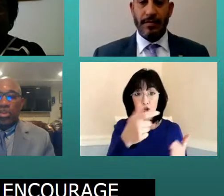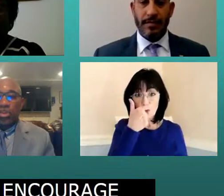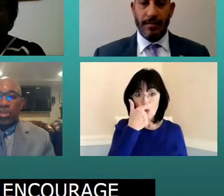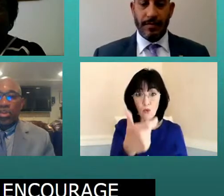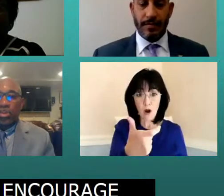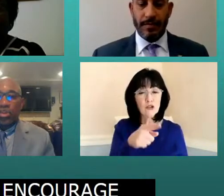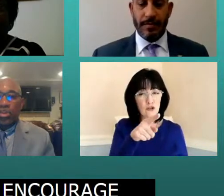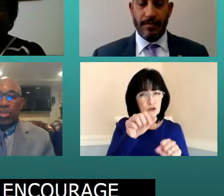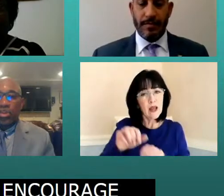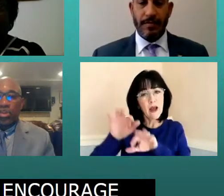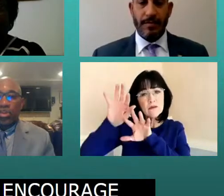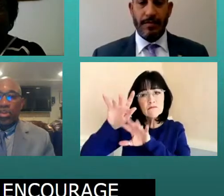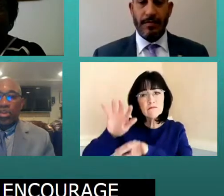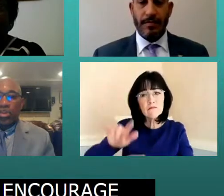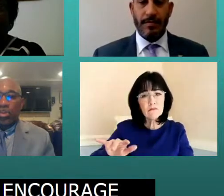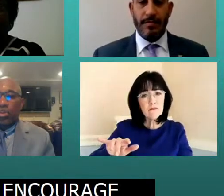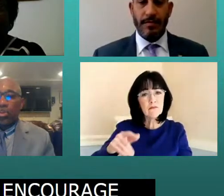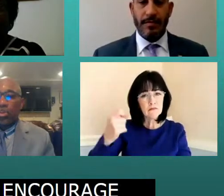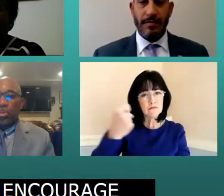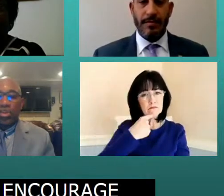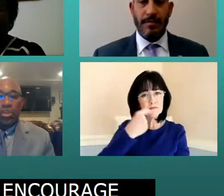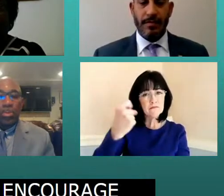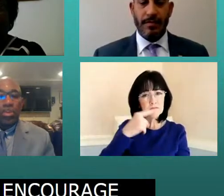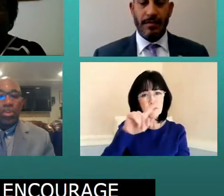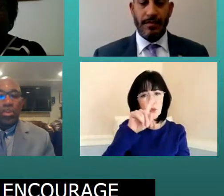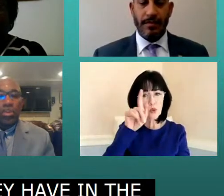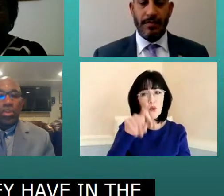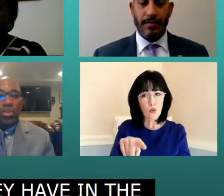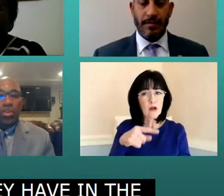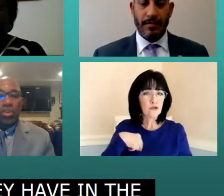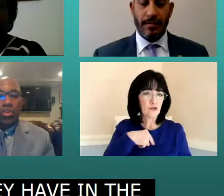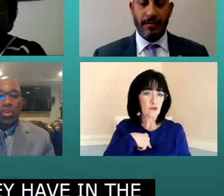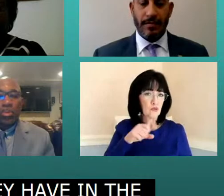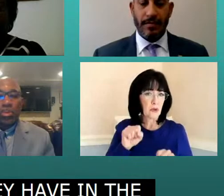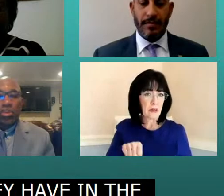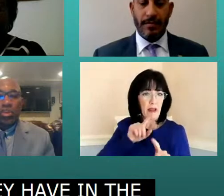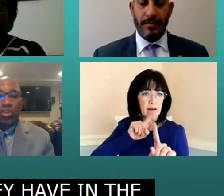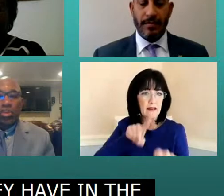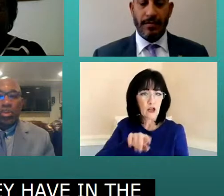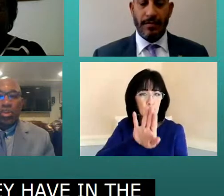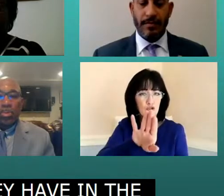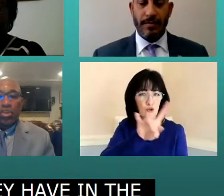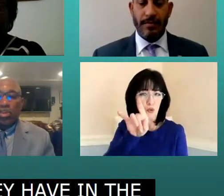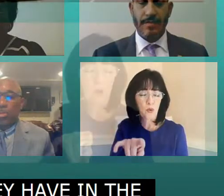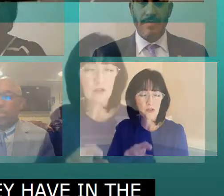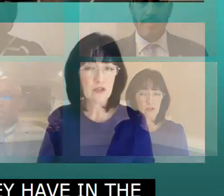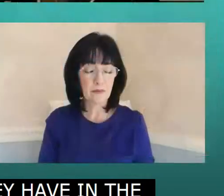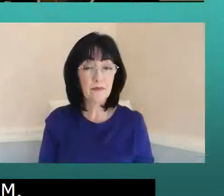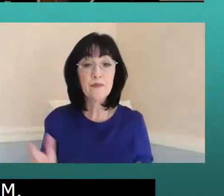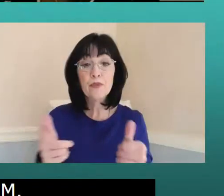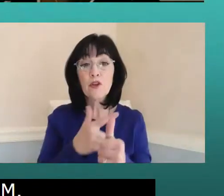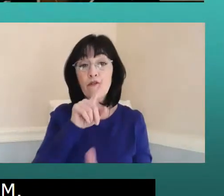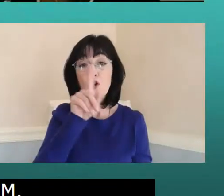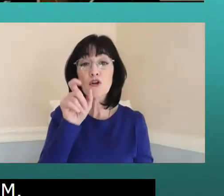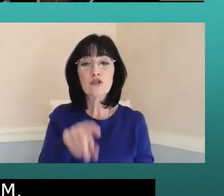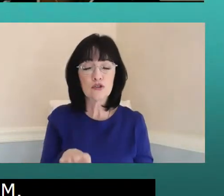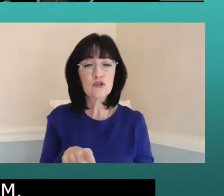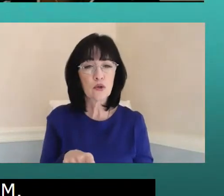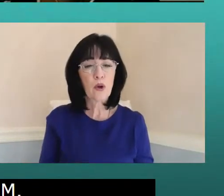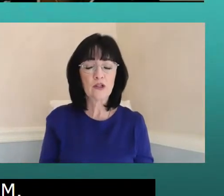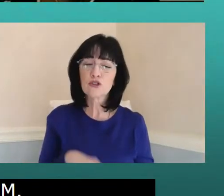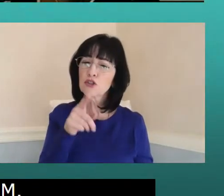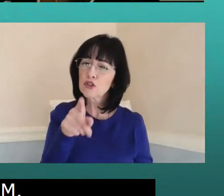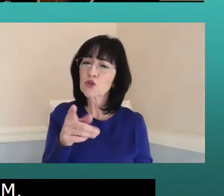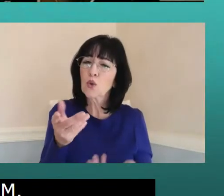the Facebook chat, and we will be sure to answer them. Our first question is, and you've sort of covered this a little bit,